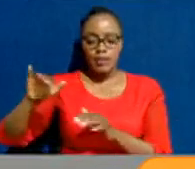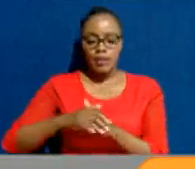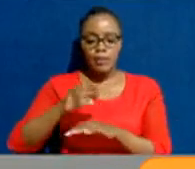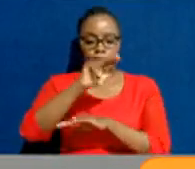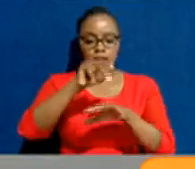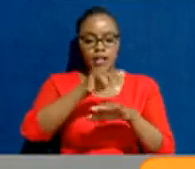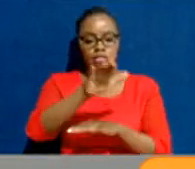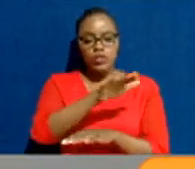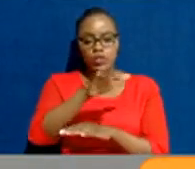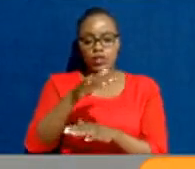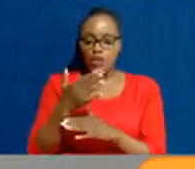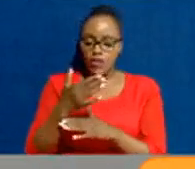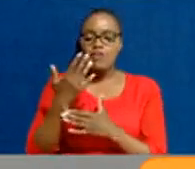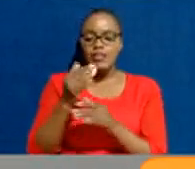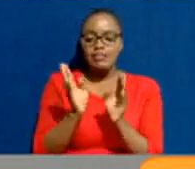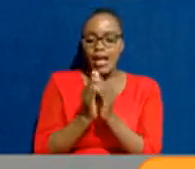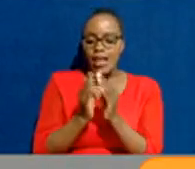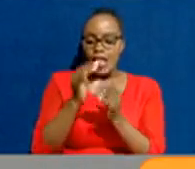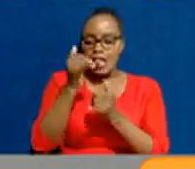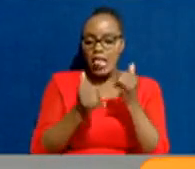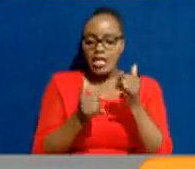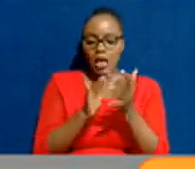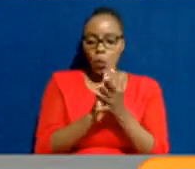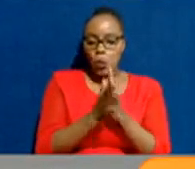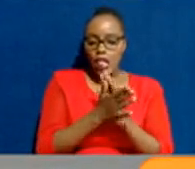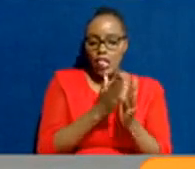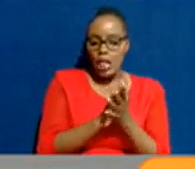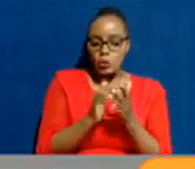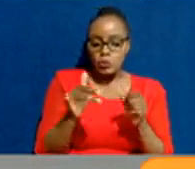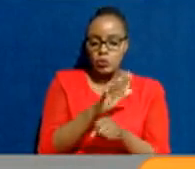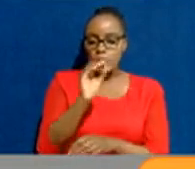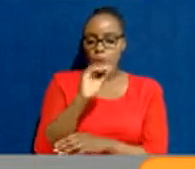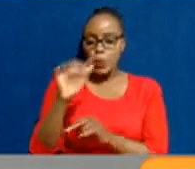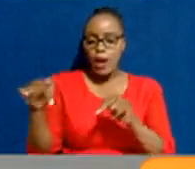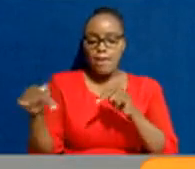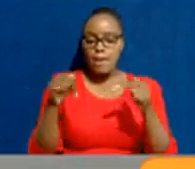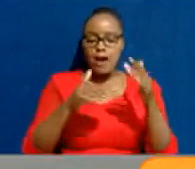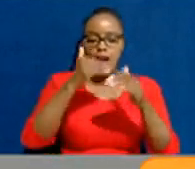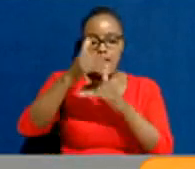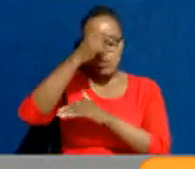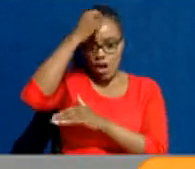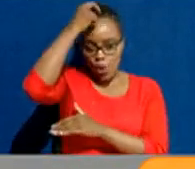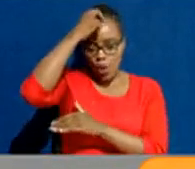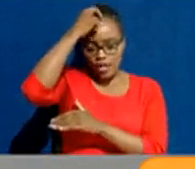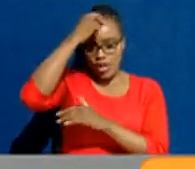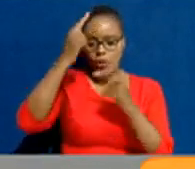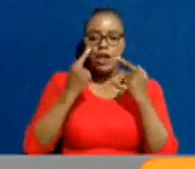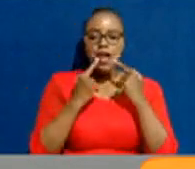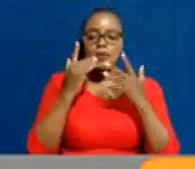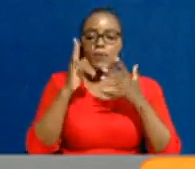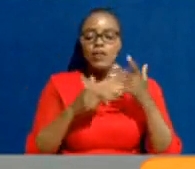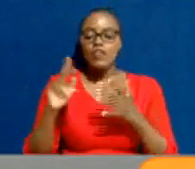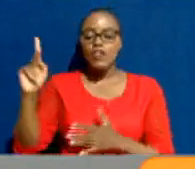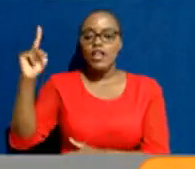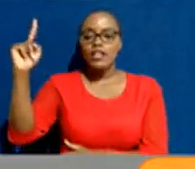The National Assembly sitting ended prematurely after chaos rocked the session following Speaker Moses Wetangula's ruling that declared